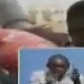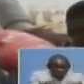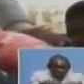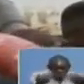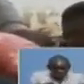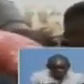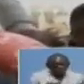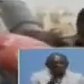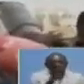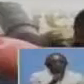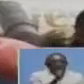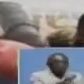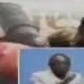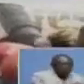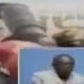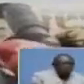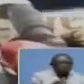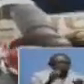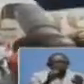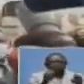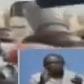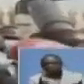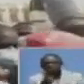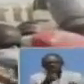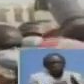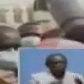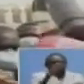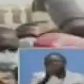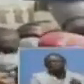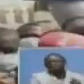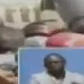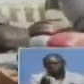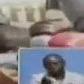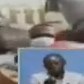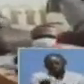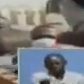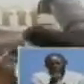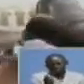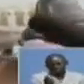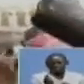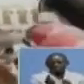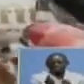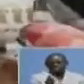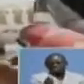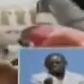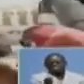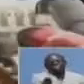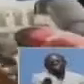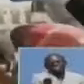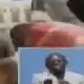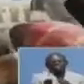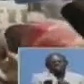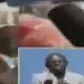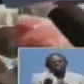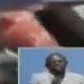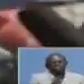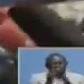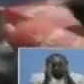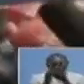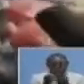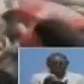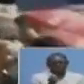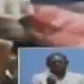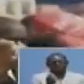So economic reconstruction is number one. And we set this agenda. We will not waver around it. We will